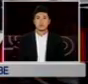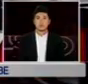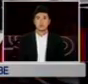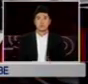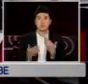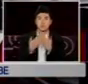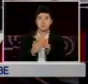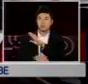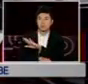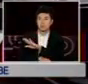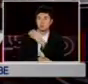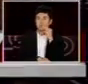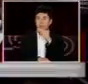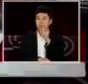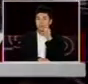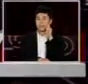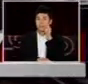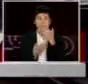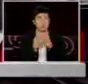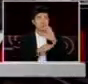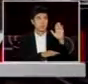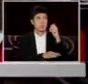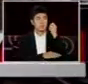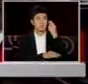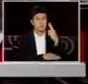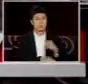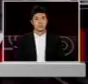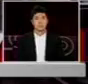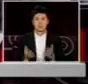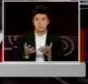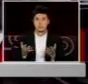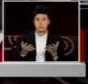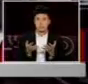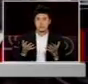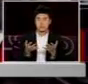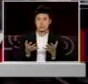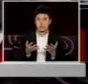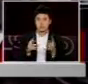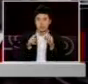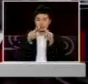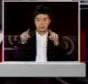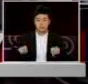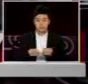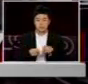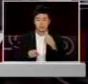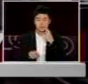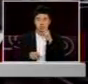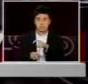Good afternoon, Ms. Chongson. Good afternoon, sir. You are here pursuant to the subpoena of